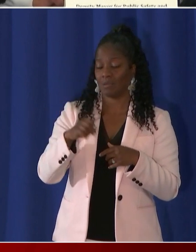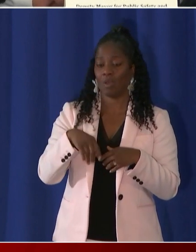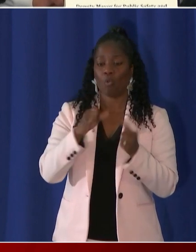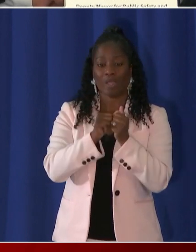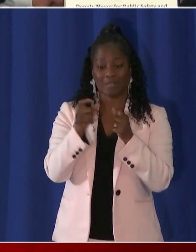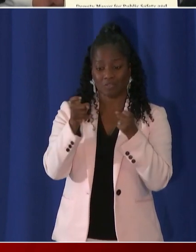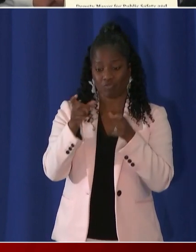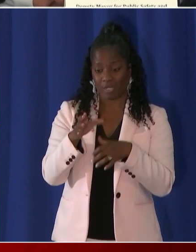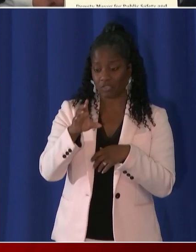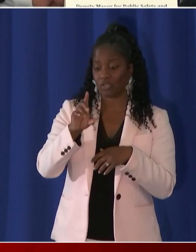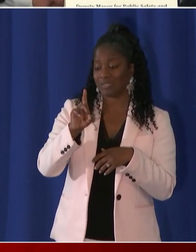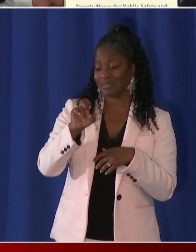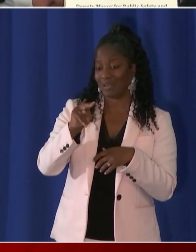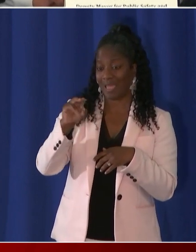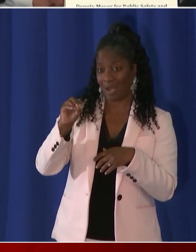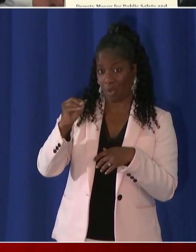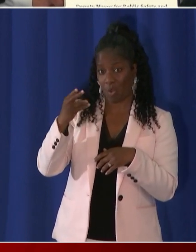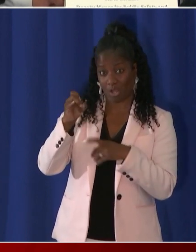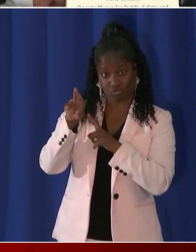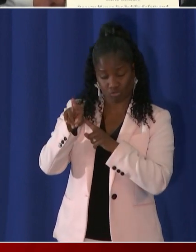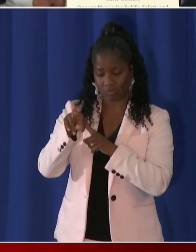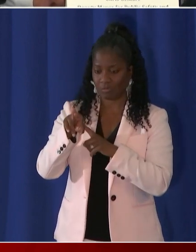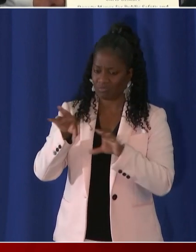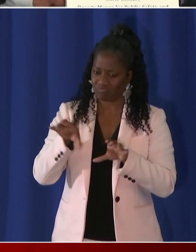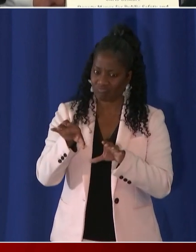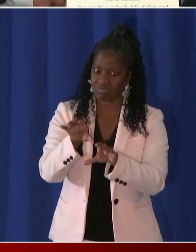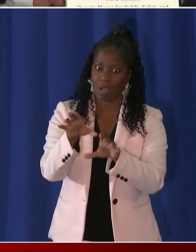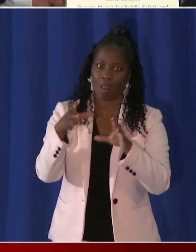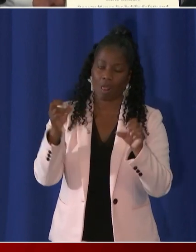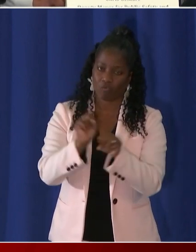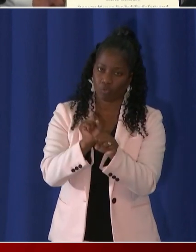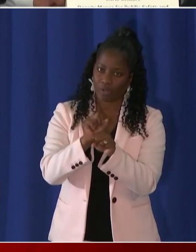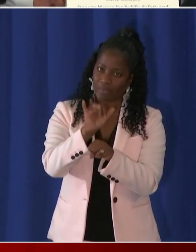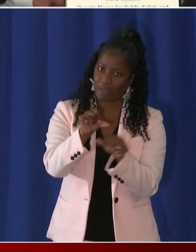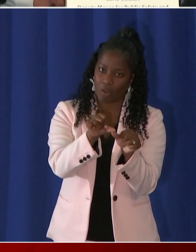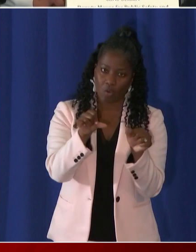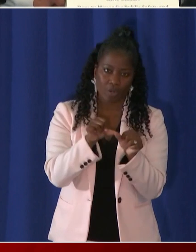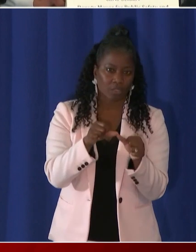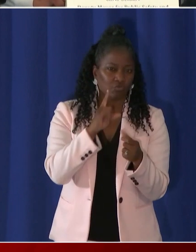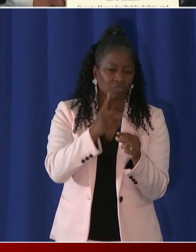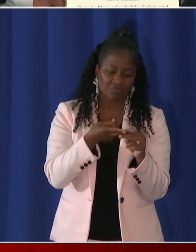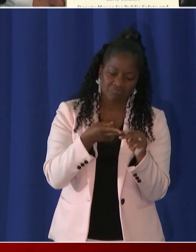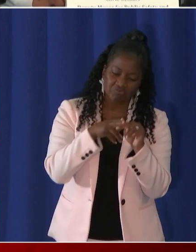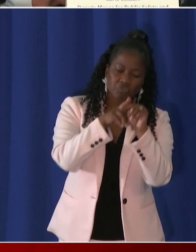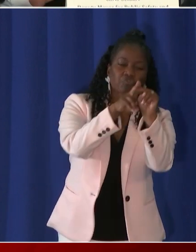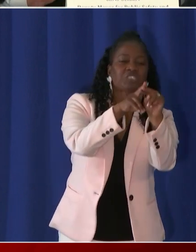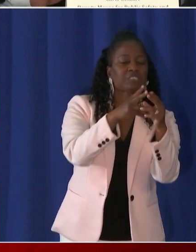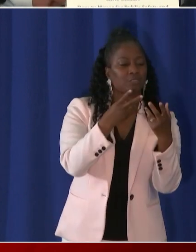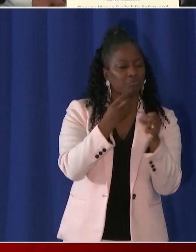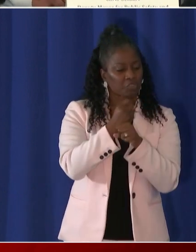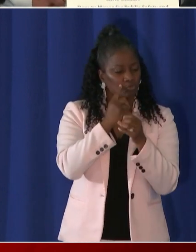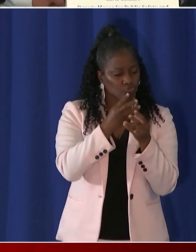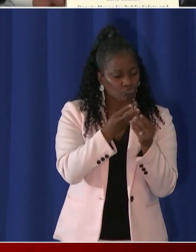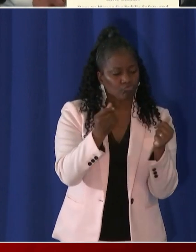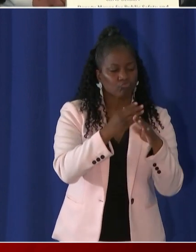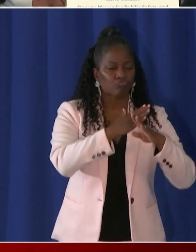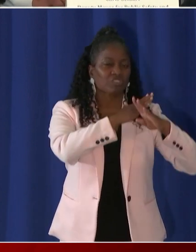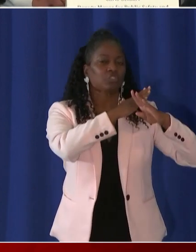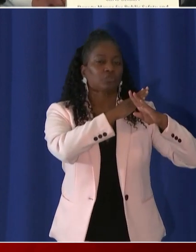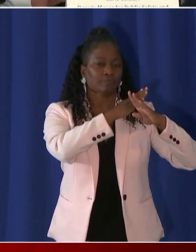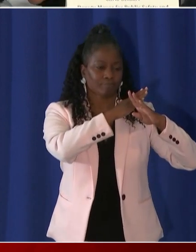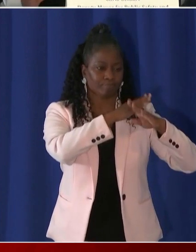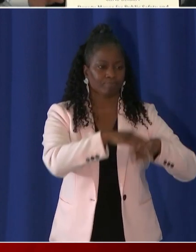Delano Hunter are doing a lot of work in that area. We're increasing the levels there of what we have going on. We're building capacity